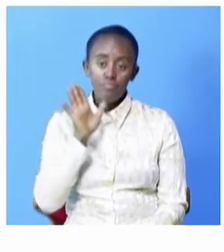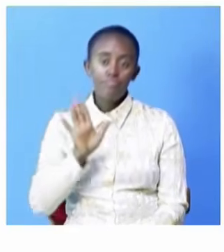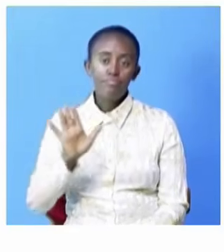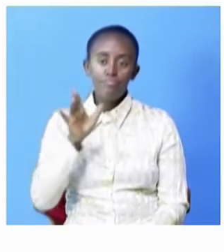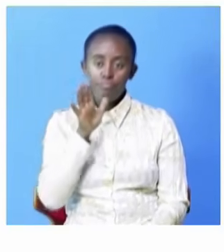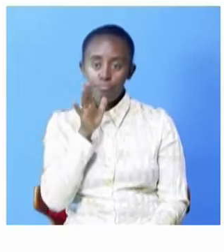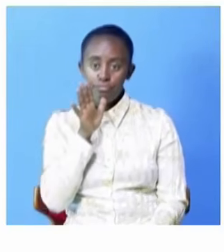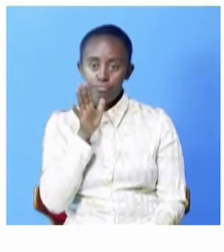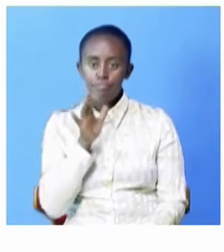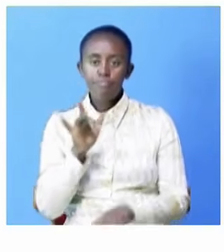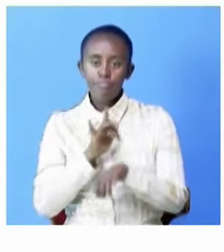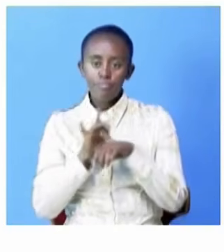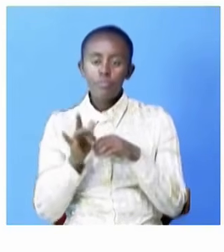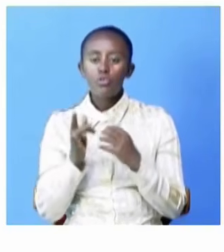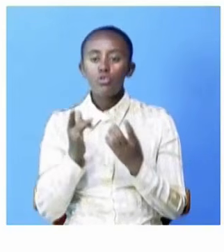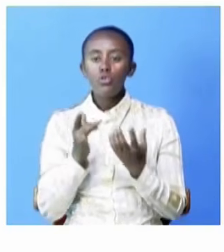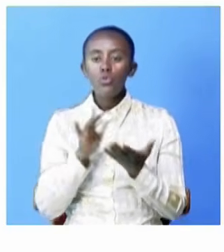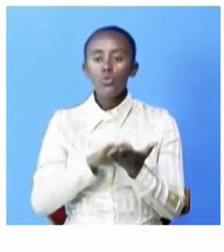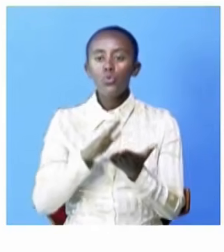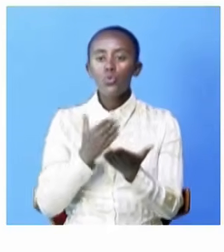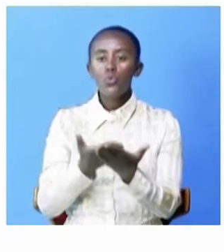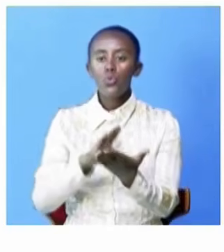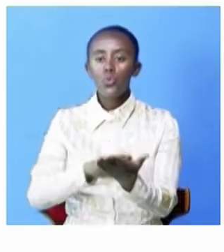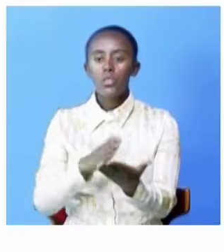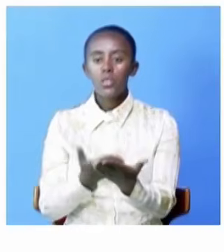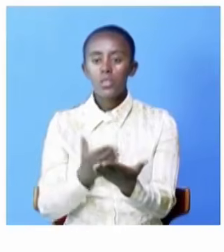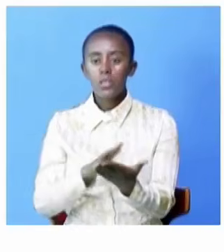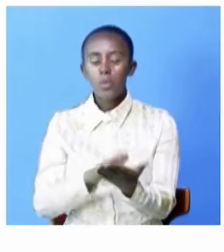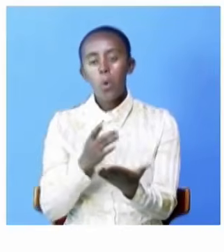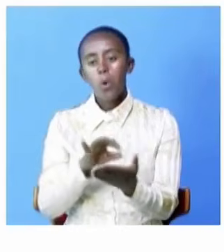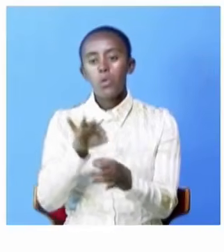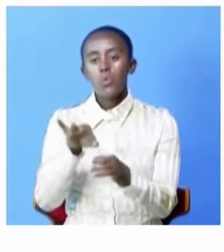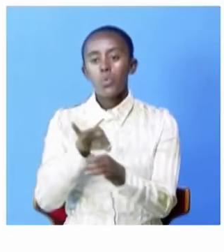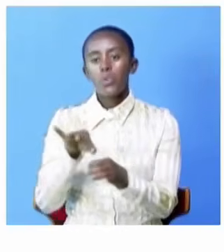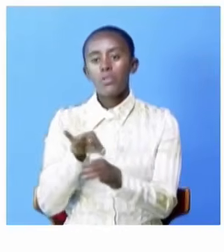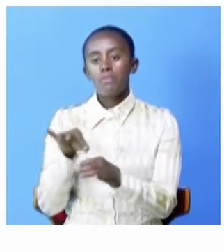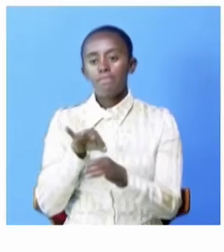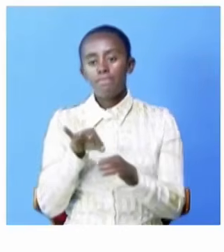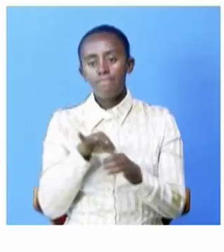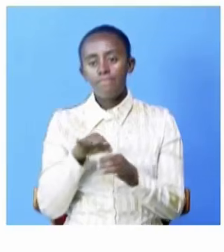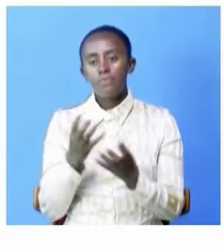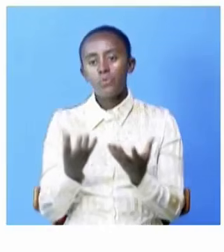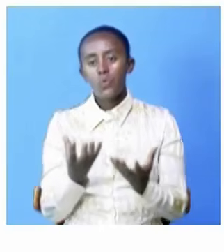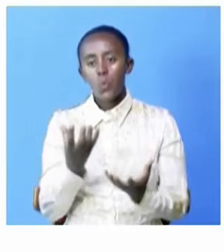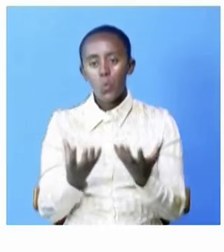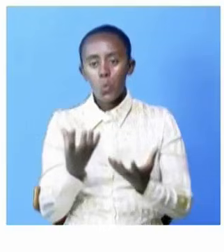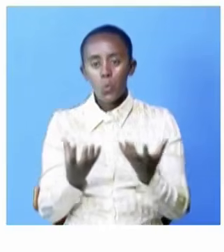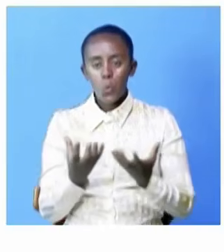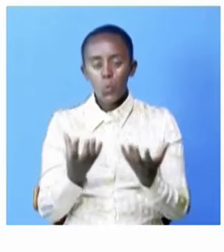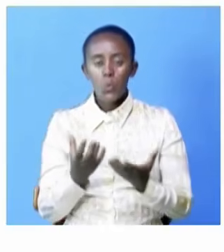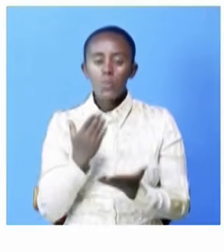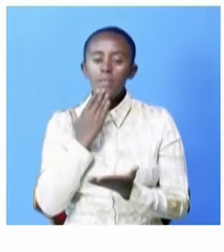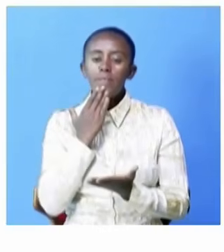blank space, cook